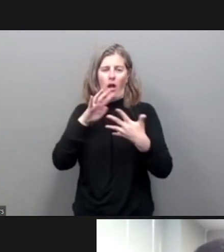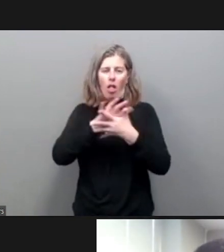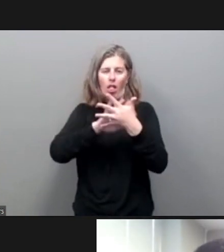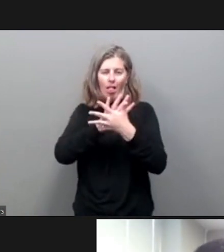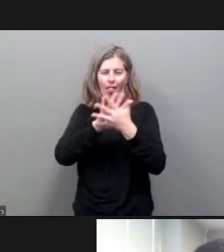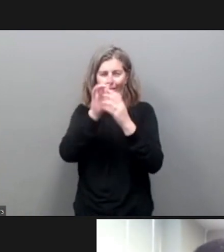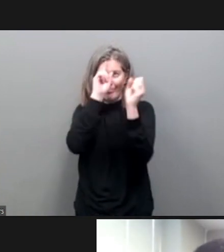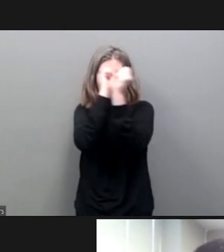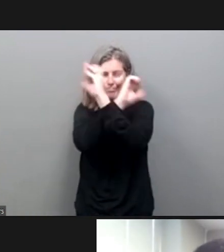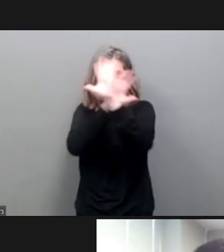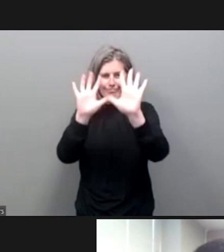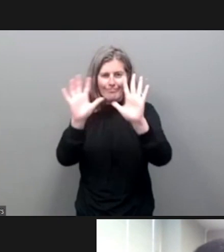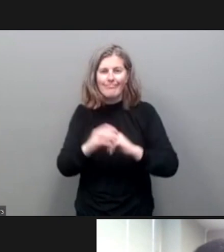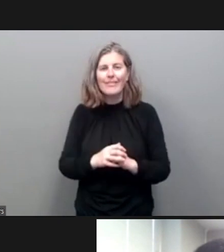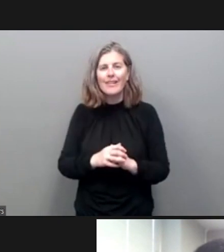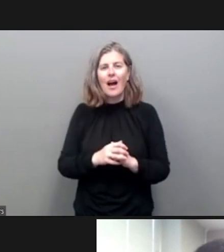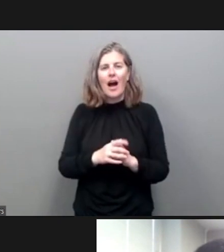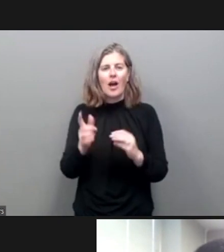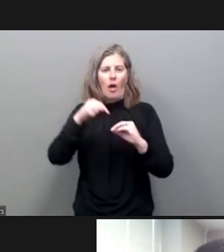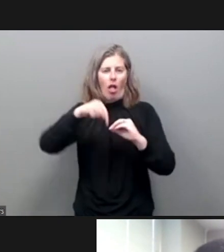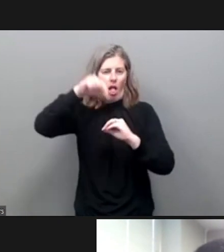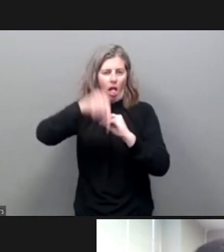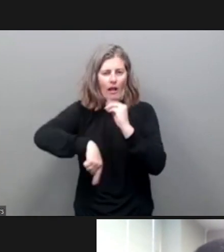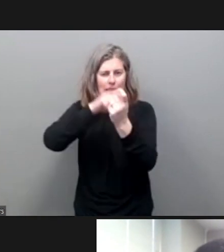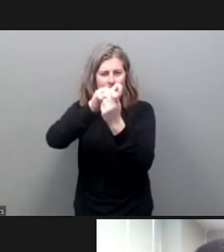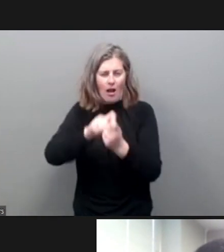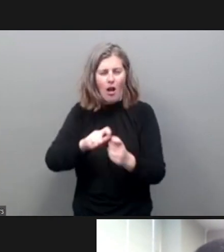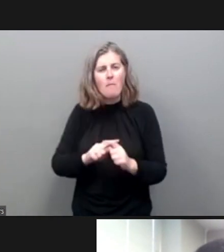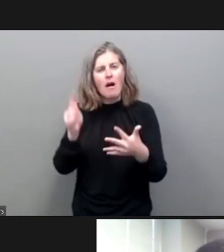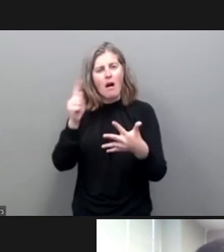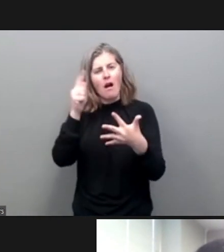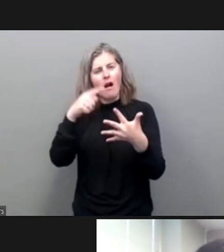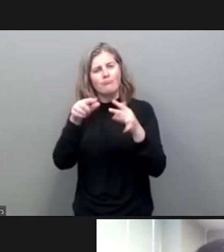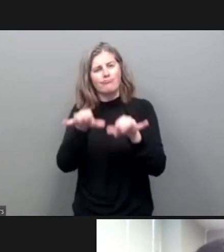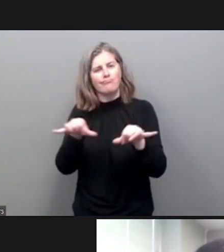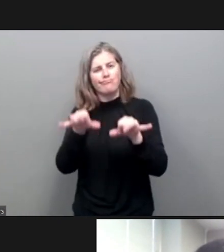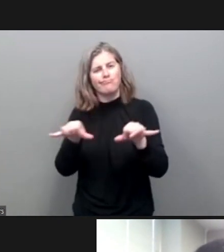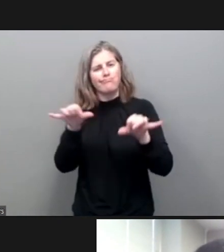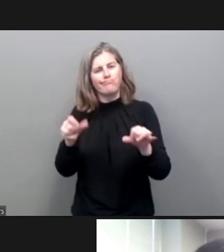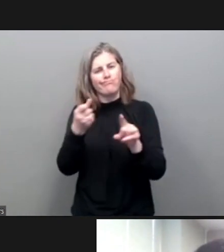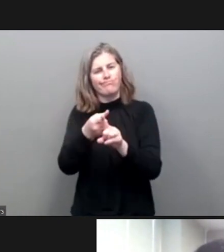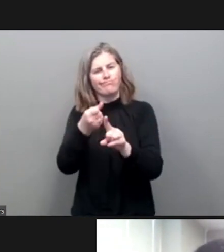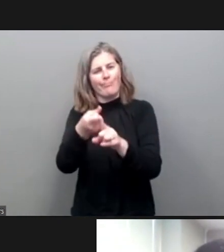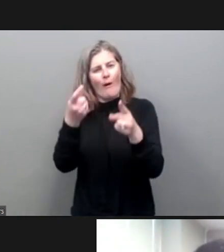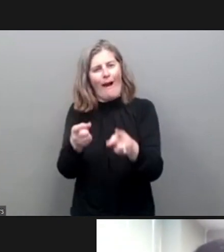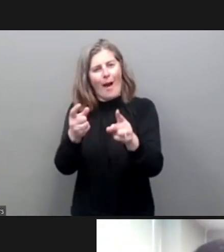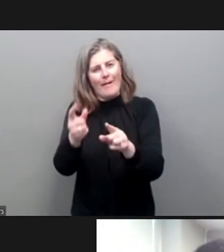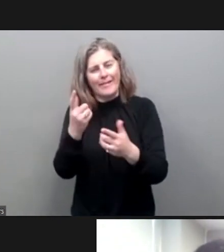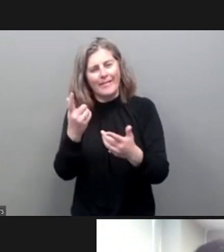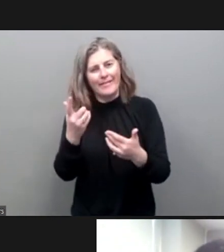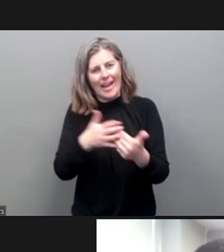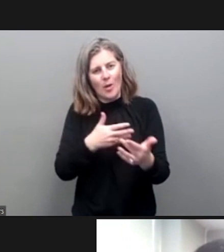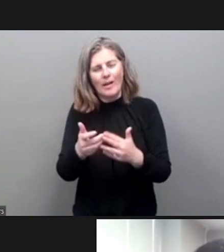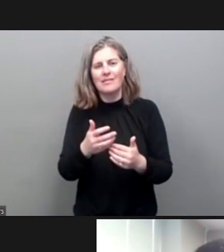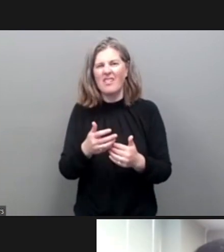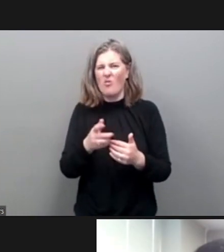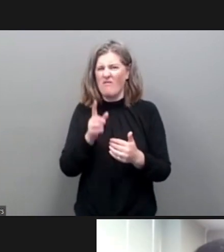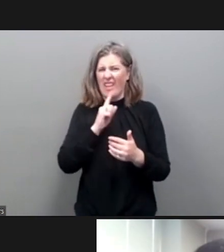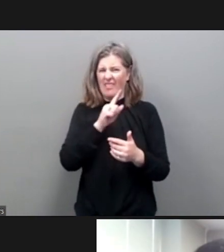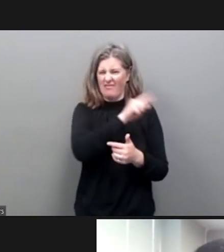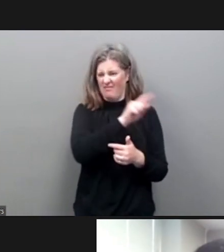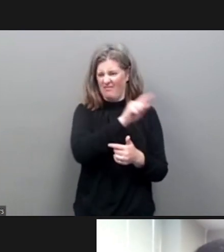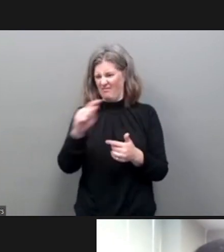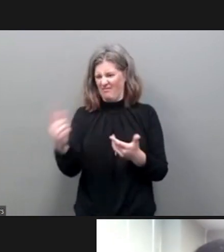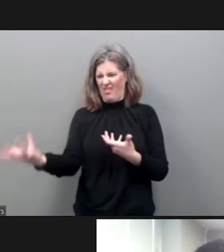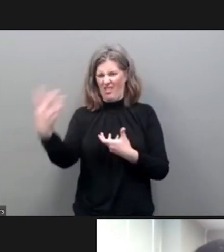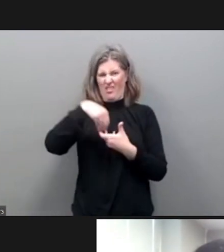here. I'd go into too much medical detail, but I think it's sort of a little bit of everything,